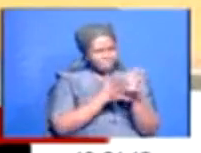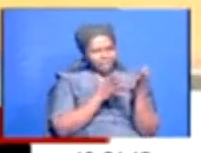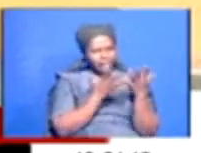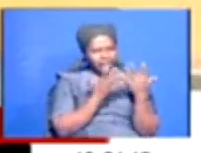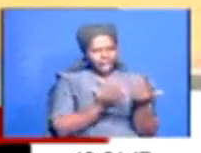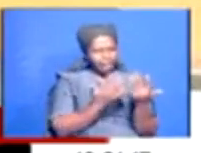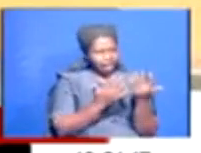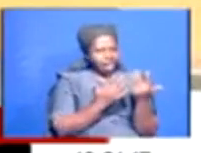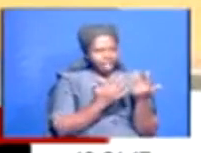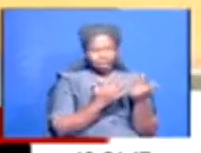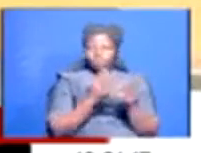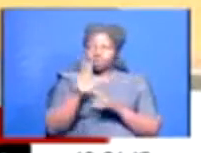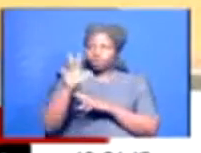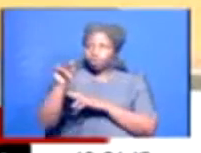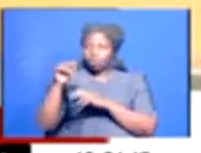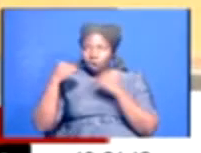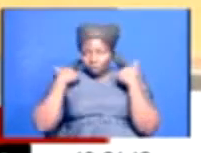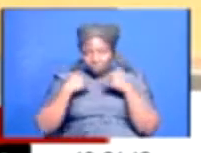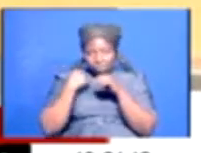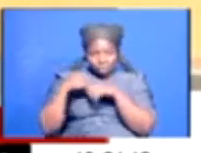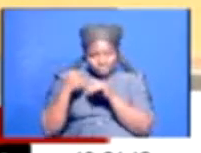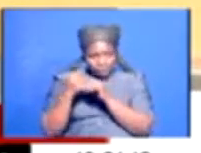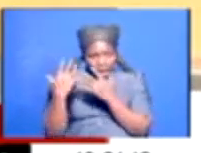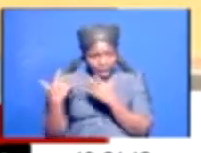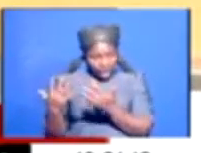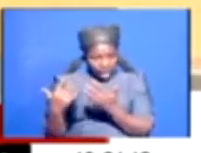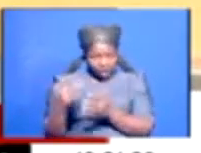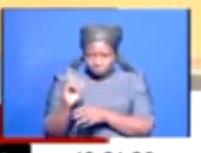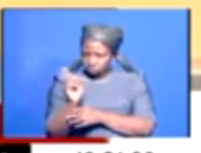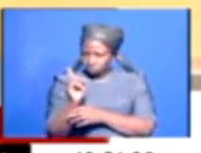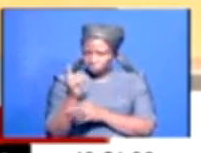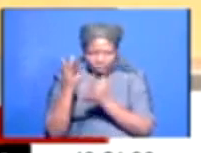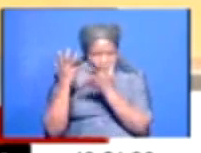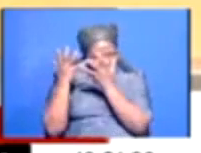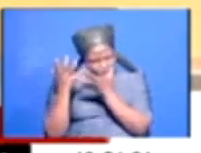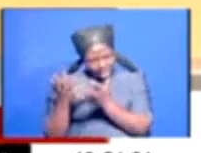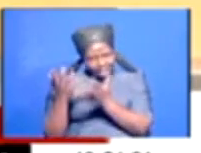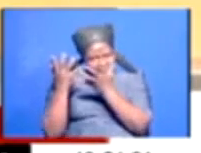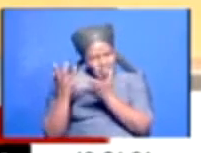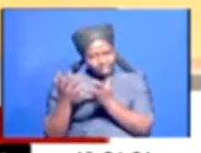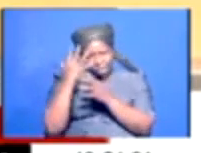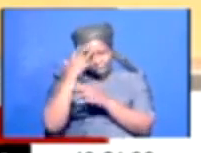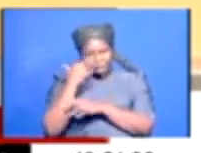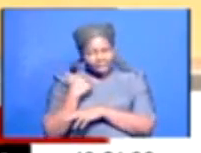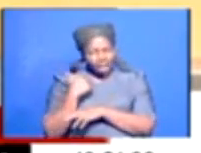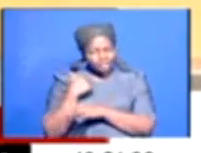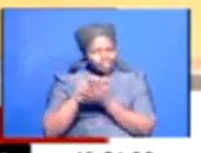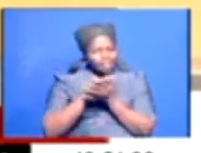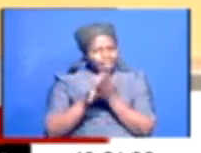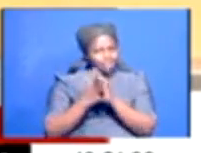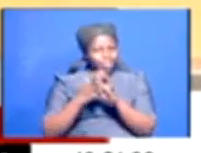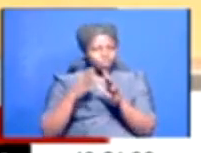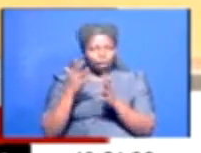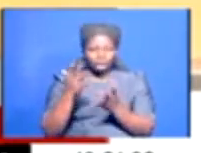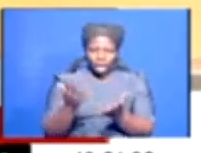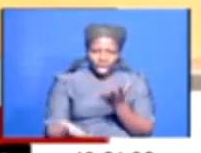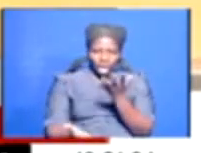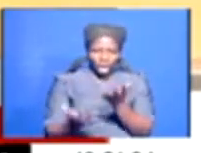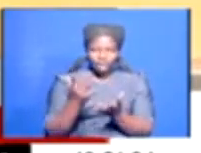one. It was heavy because I didn't have something to measure it. I just do the heavy